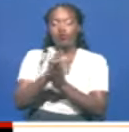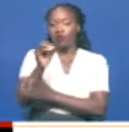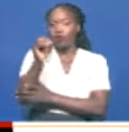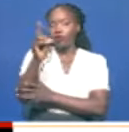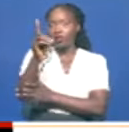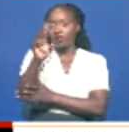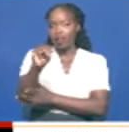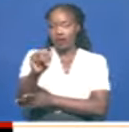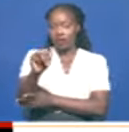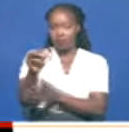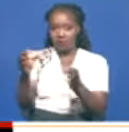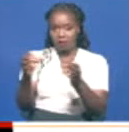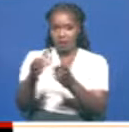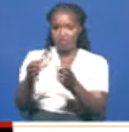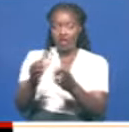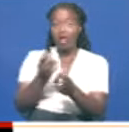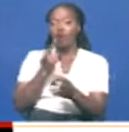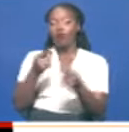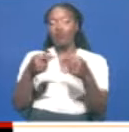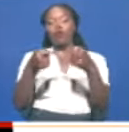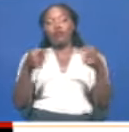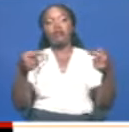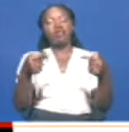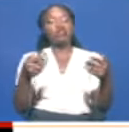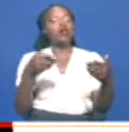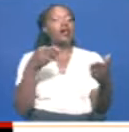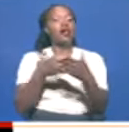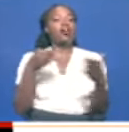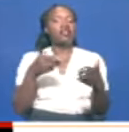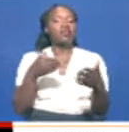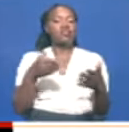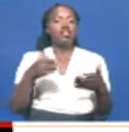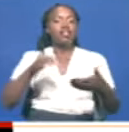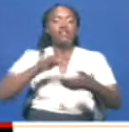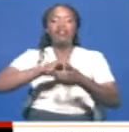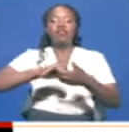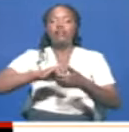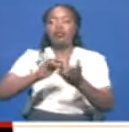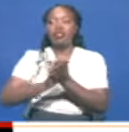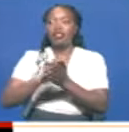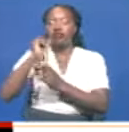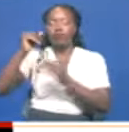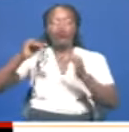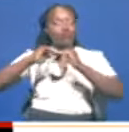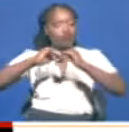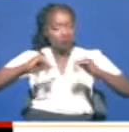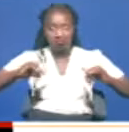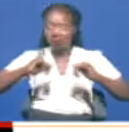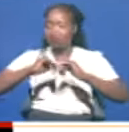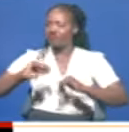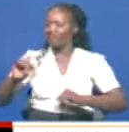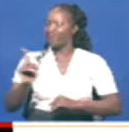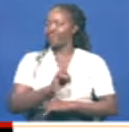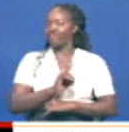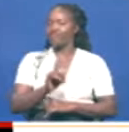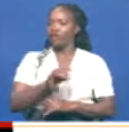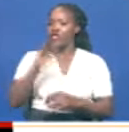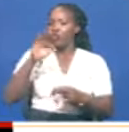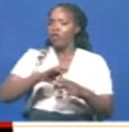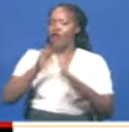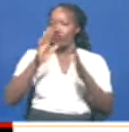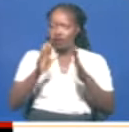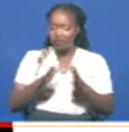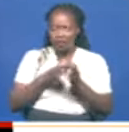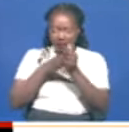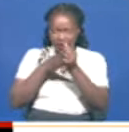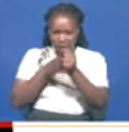ticket, has warned his opponent against engaging in politics of division. Lenku says voters must be left to